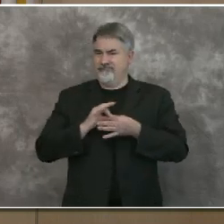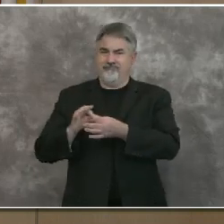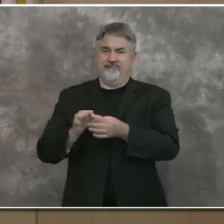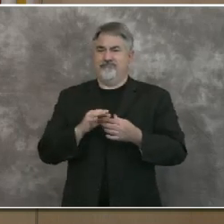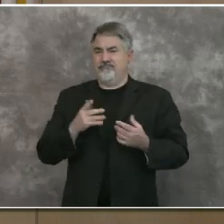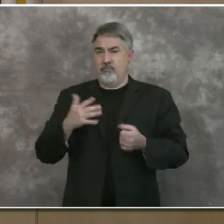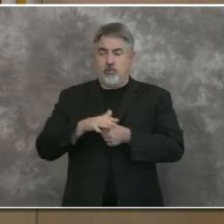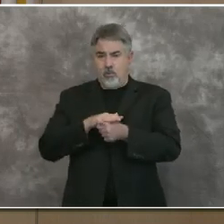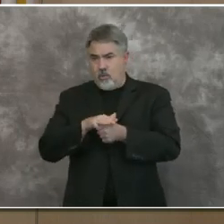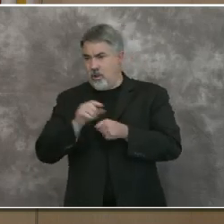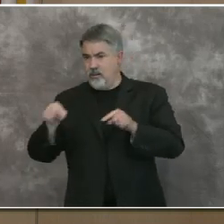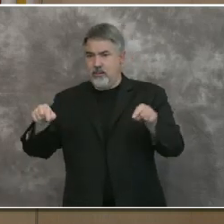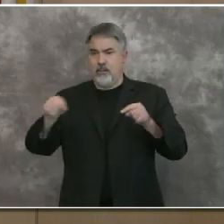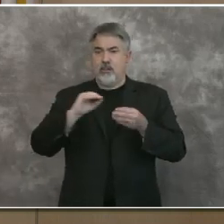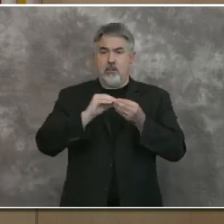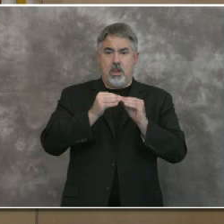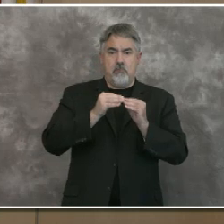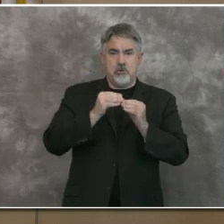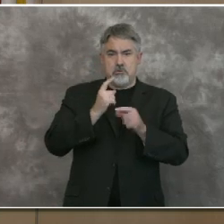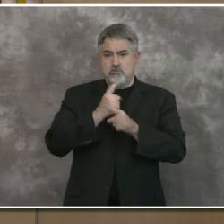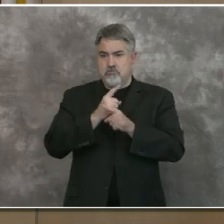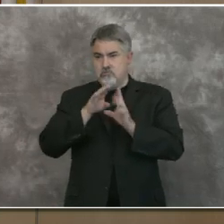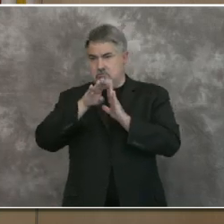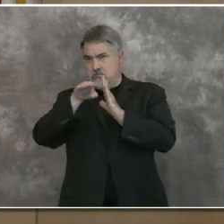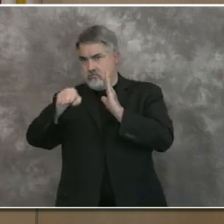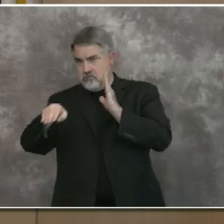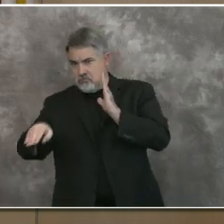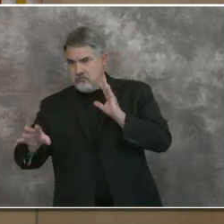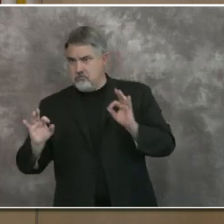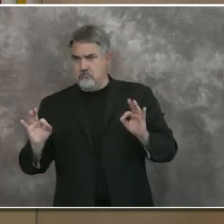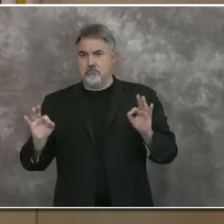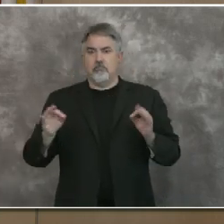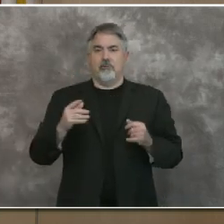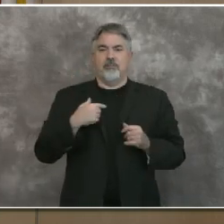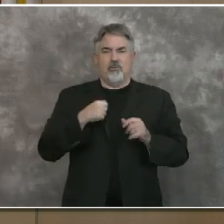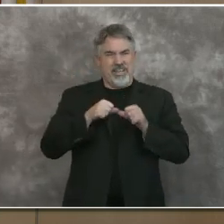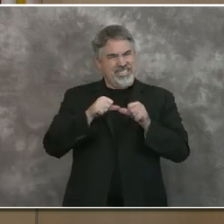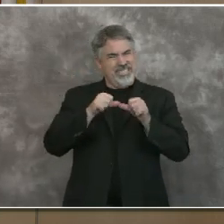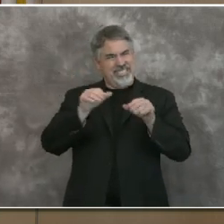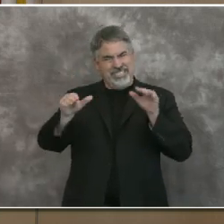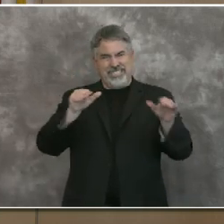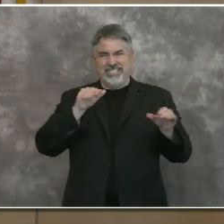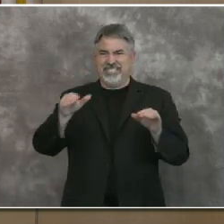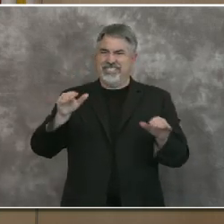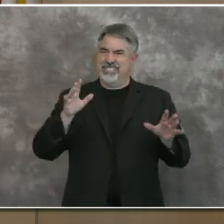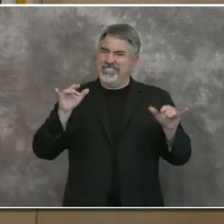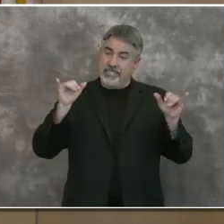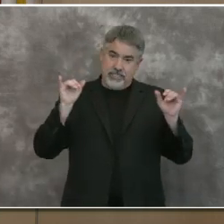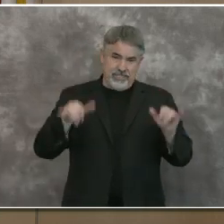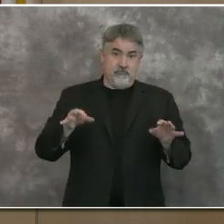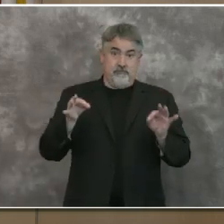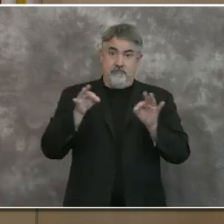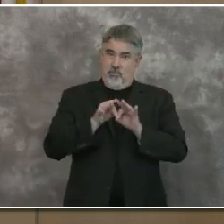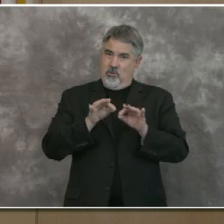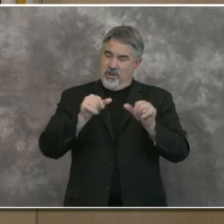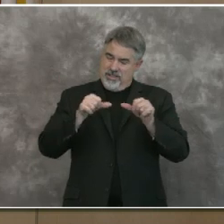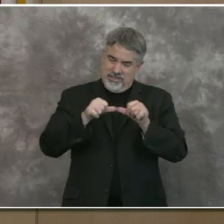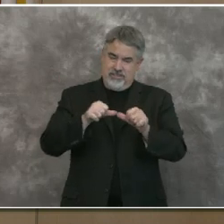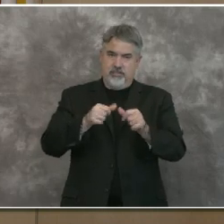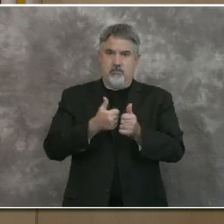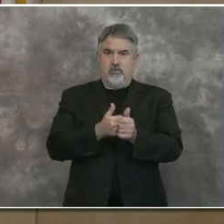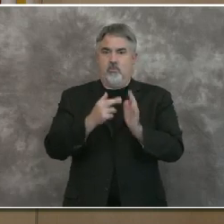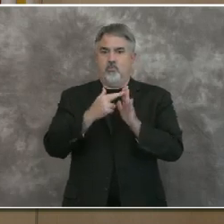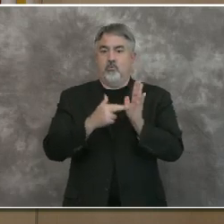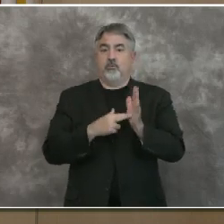trending in the right direction, and I want to continue to remind the public of that, and this is due to the